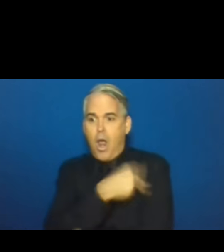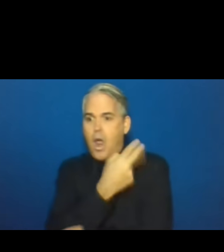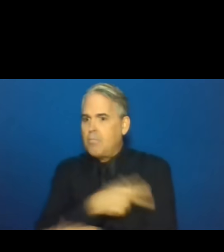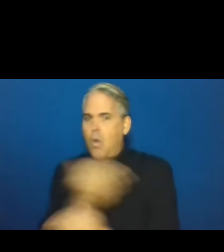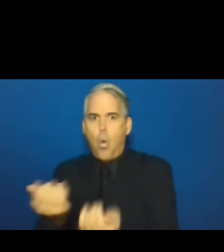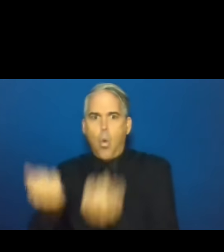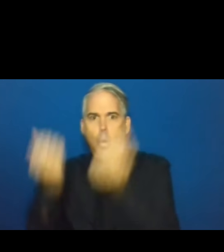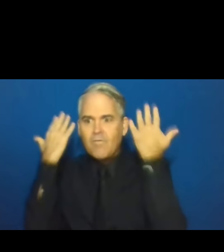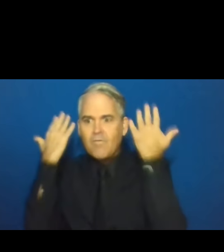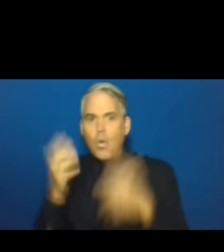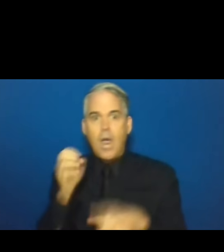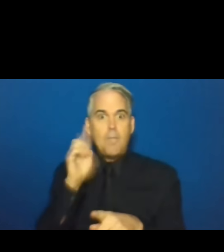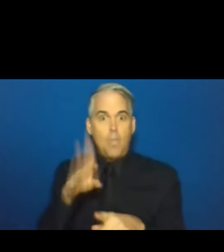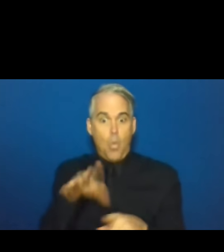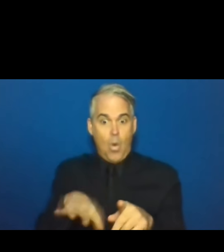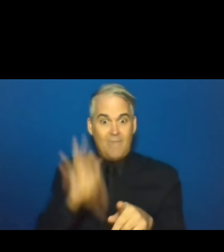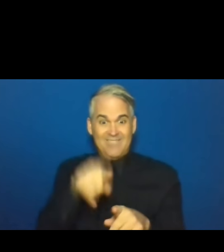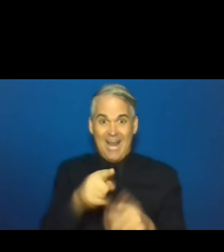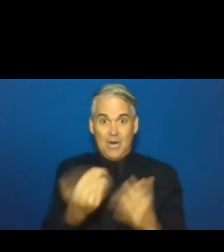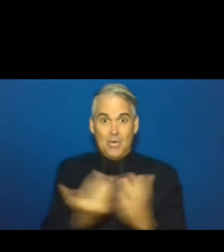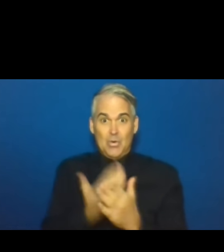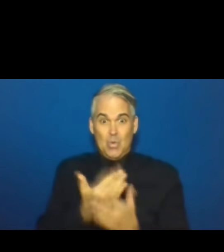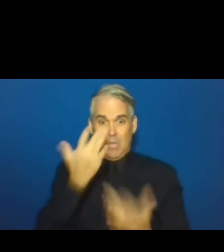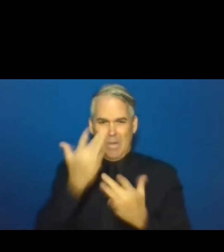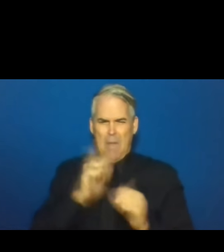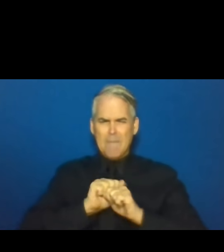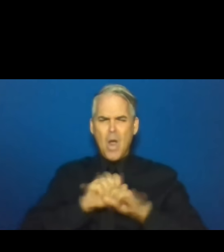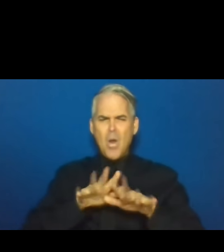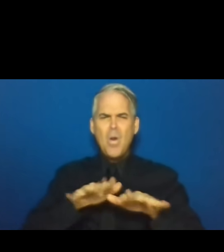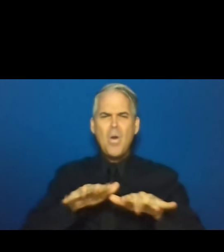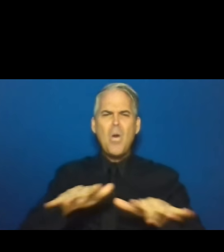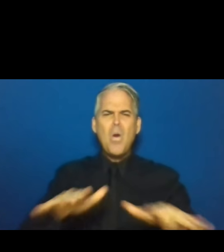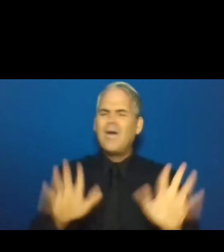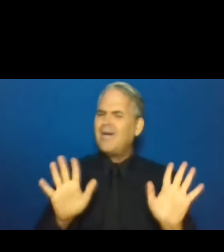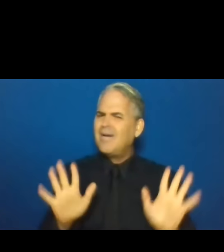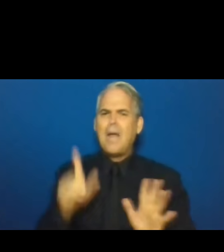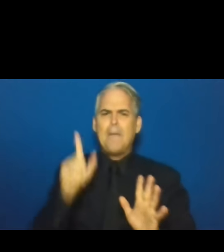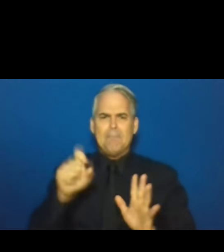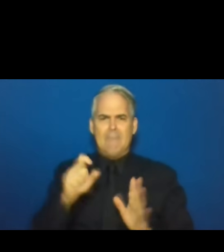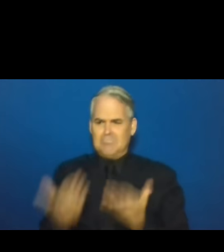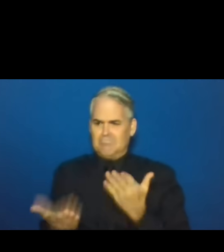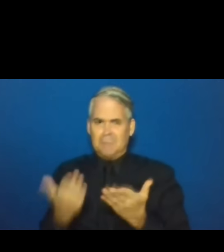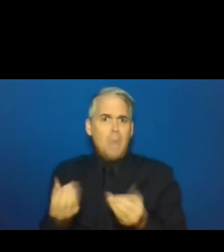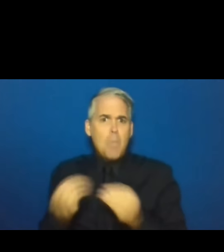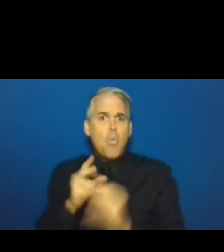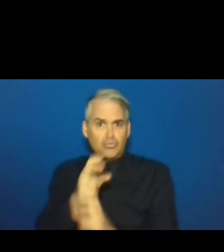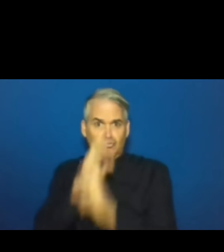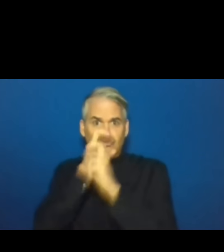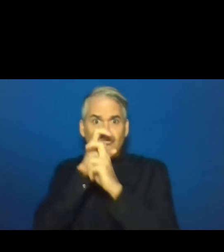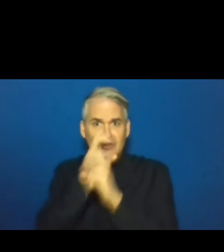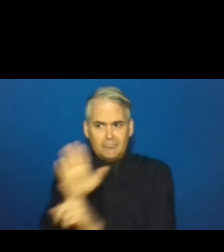your counties. Take action. The measures I'm announcing tonight, our statewide pause, will be in